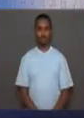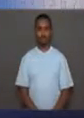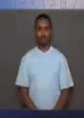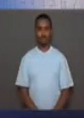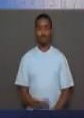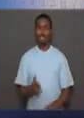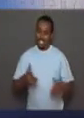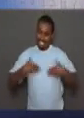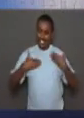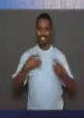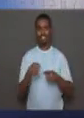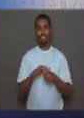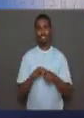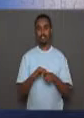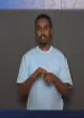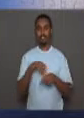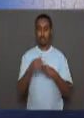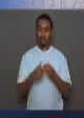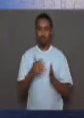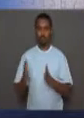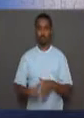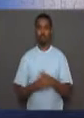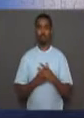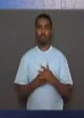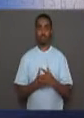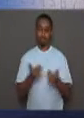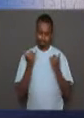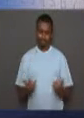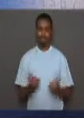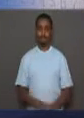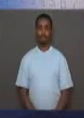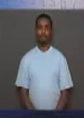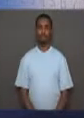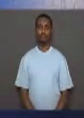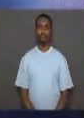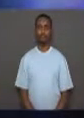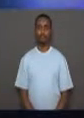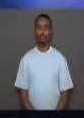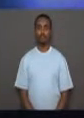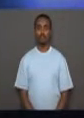be an exciting lesson, so let us get started right away.